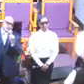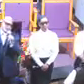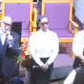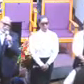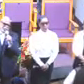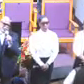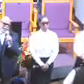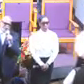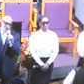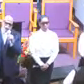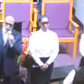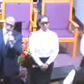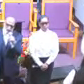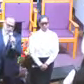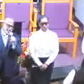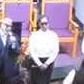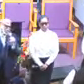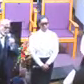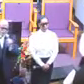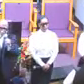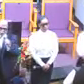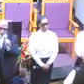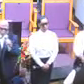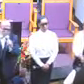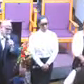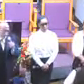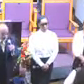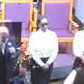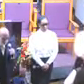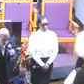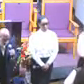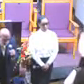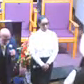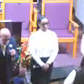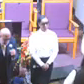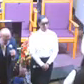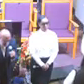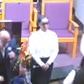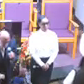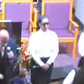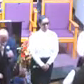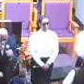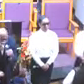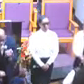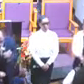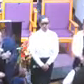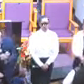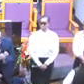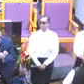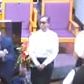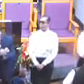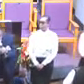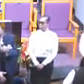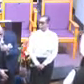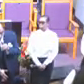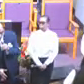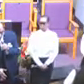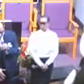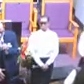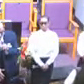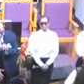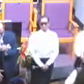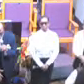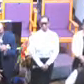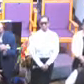to praise you. Yeah. Ask, Lord, that you would reach into their house, to their apartment. Touch them, Lord. Touch them, Lord. Let them know that you're still here, that you're still